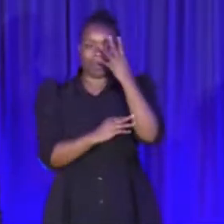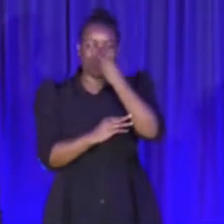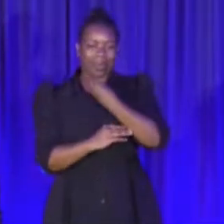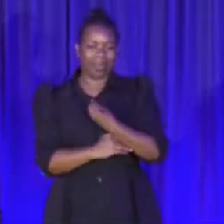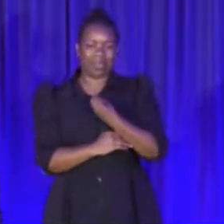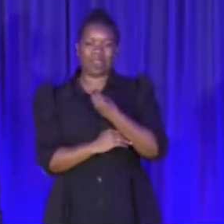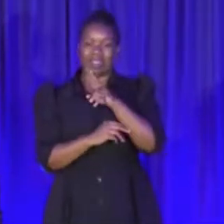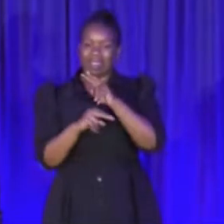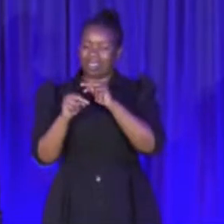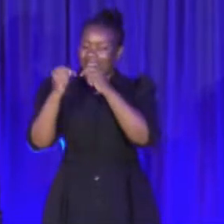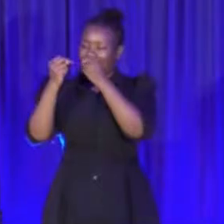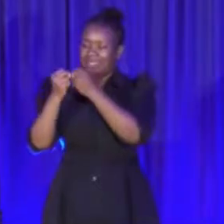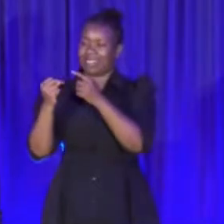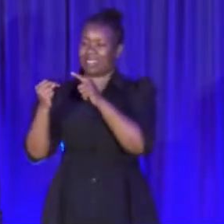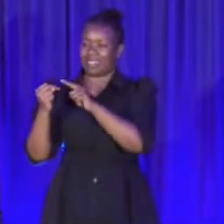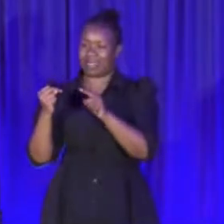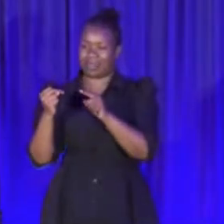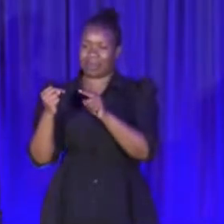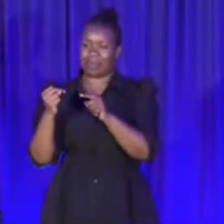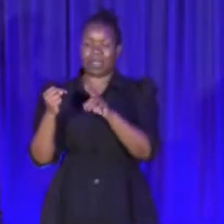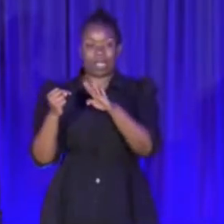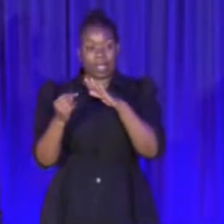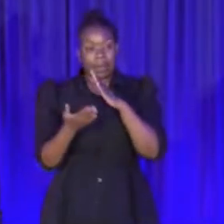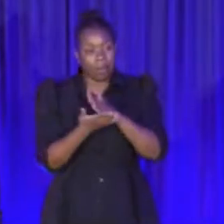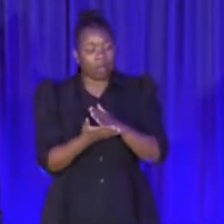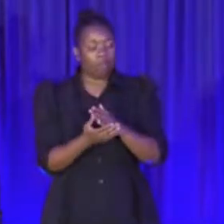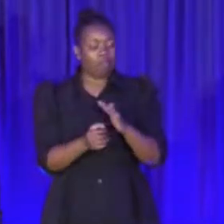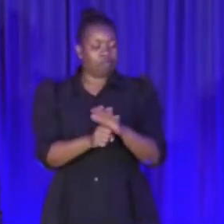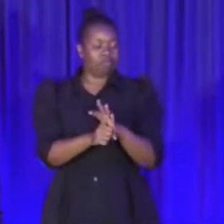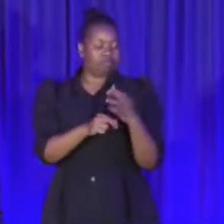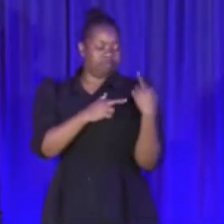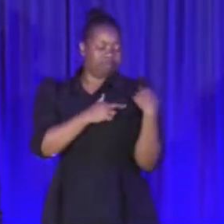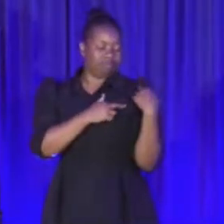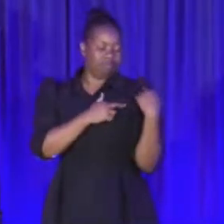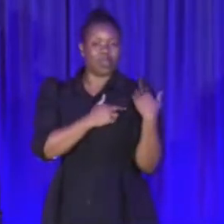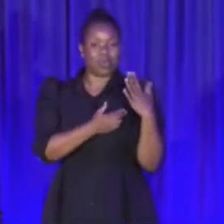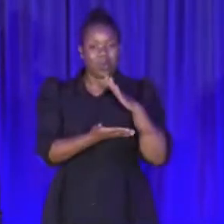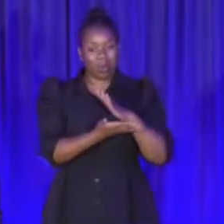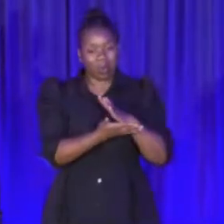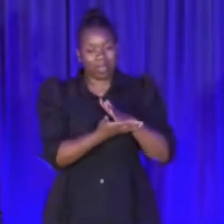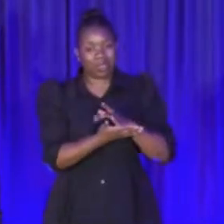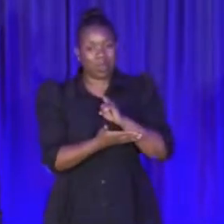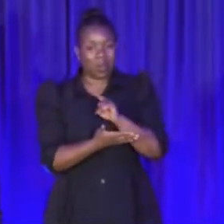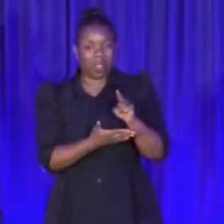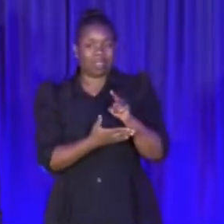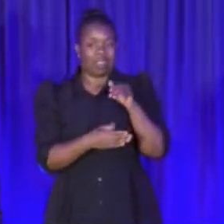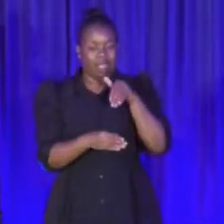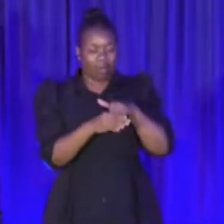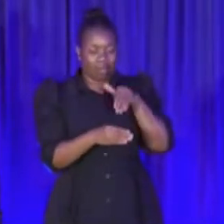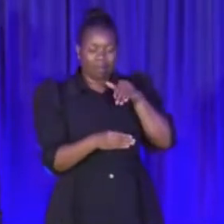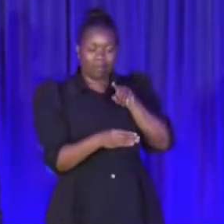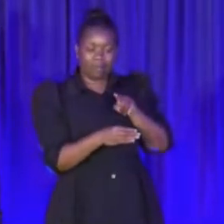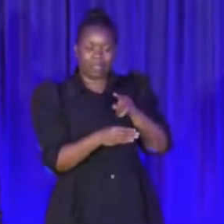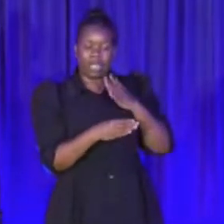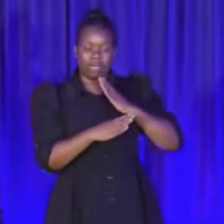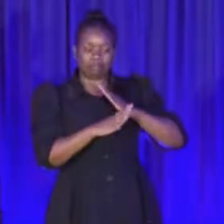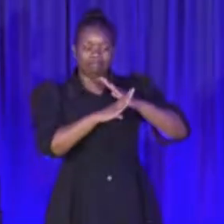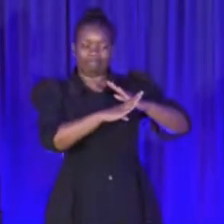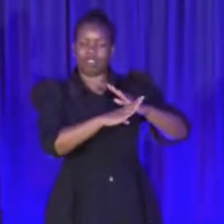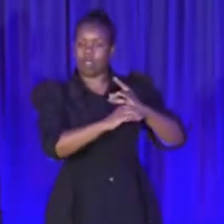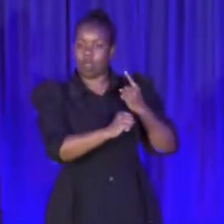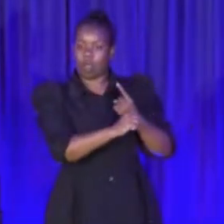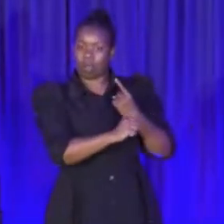is ultimately a patriotic duty to guard our democracy vigilantly and to defend it